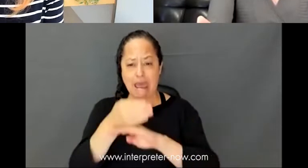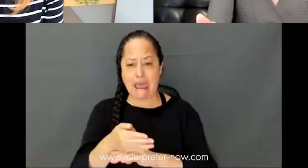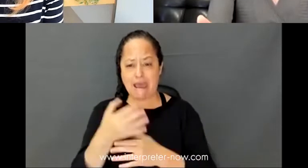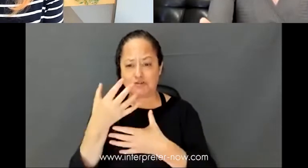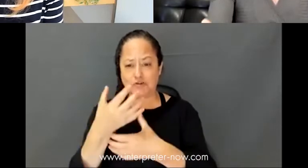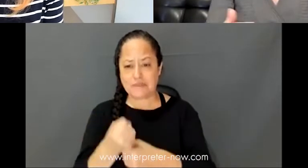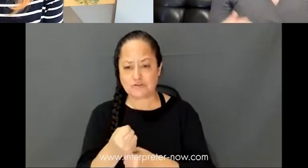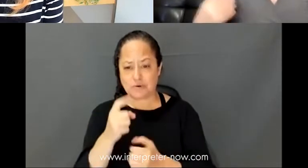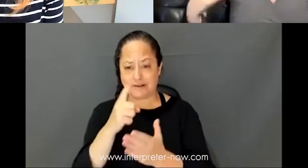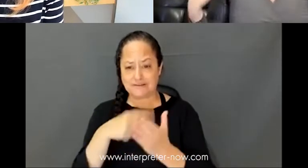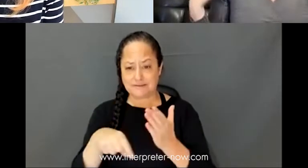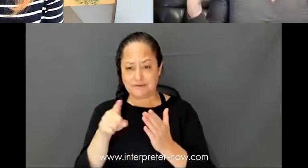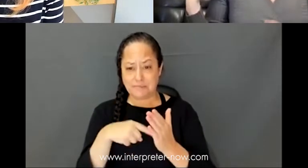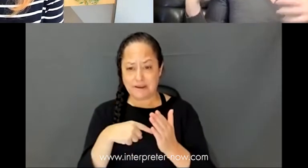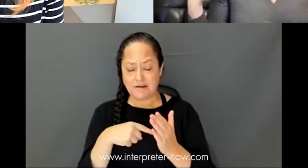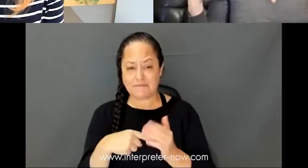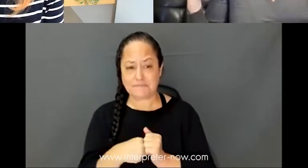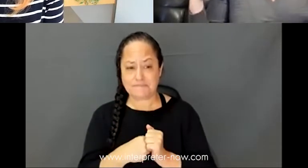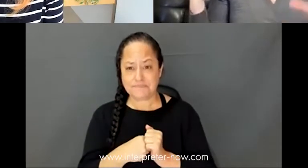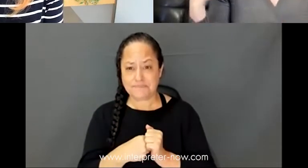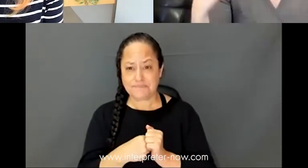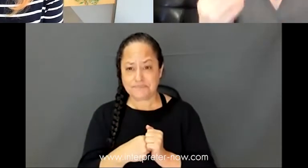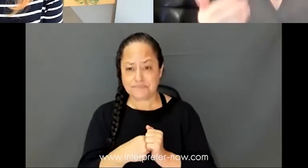off. So you have to